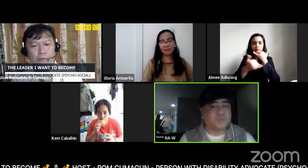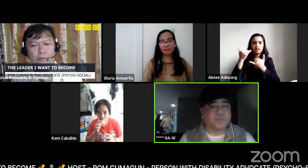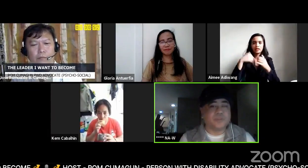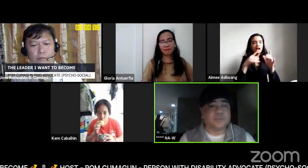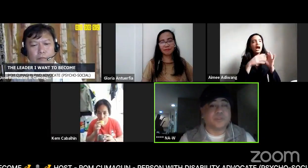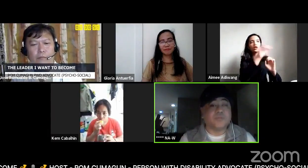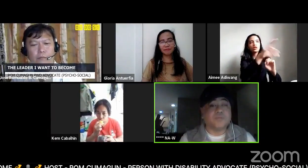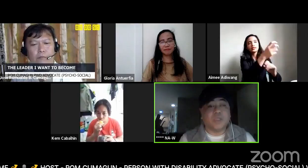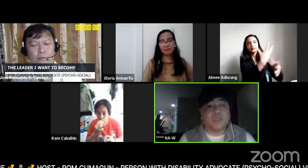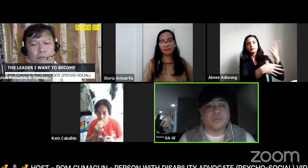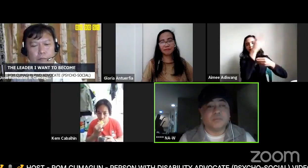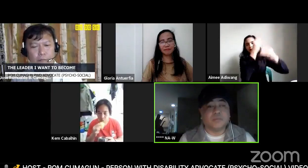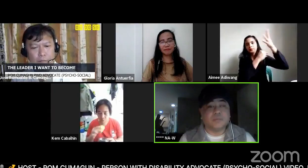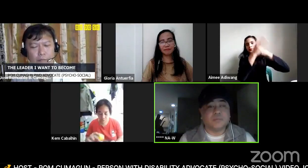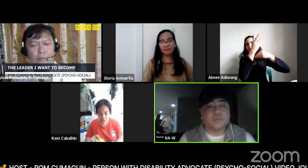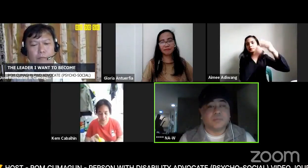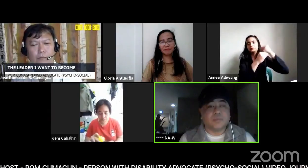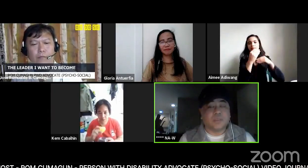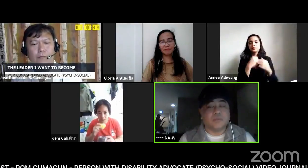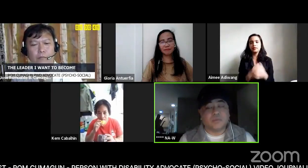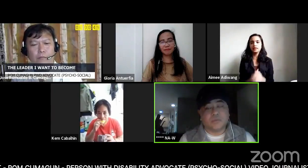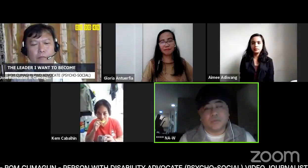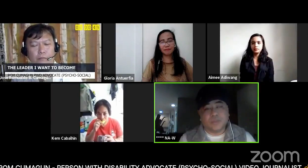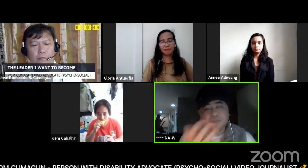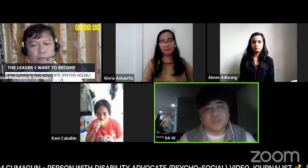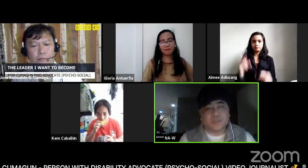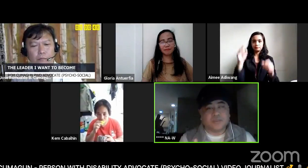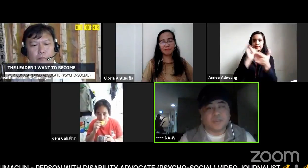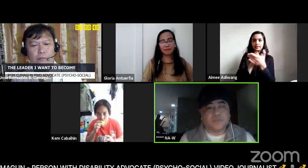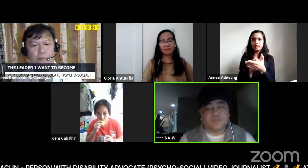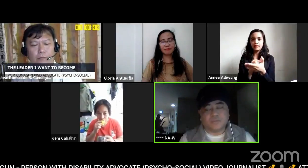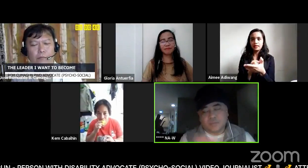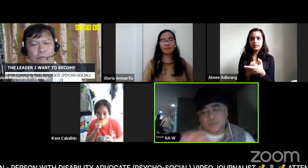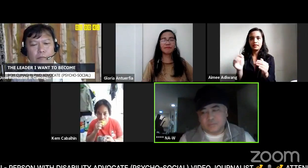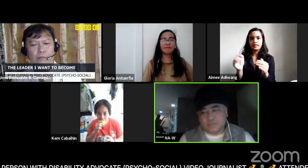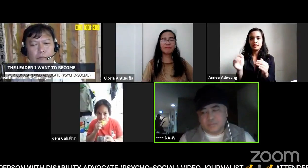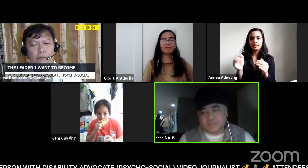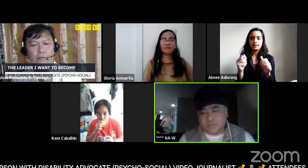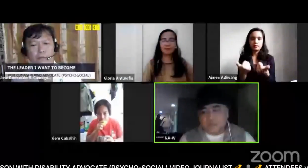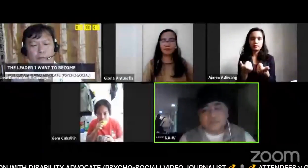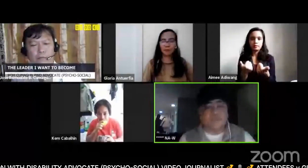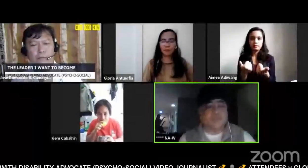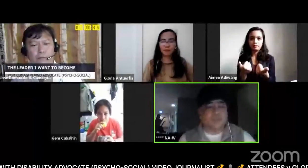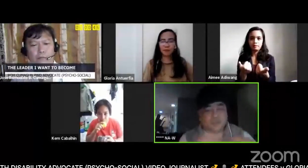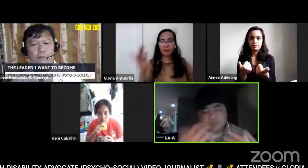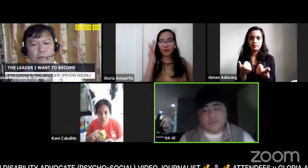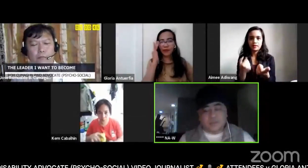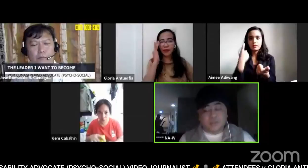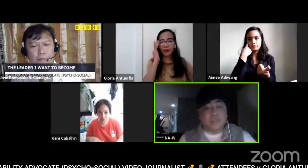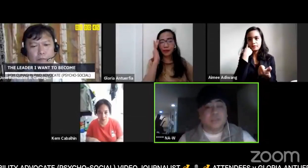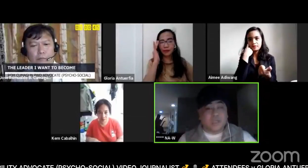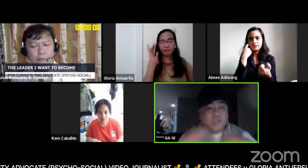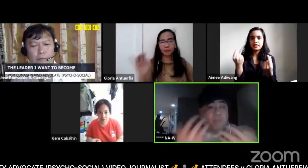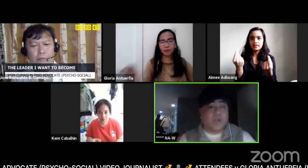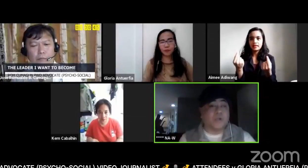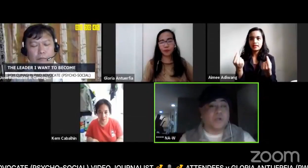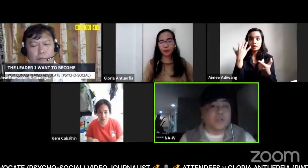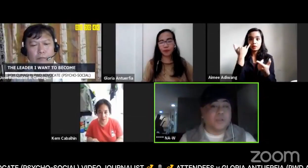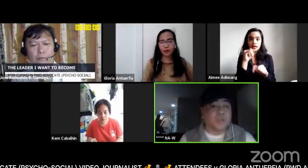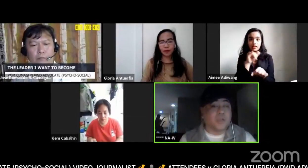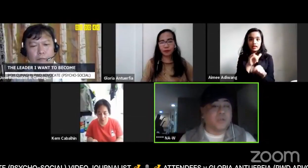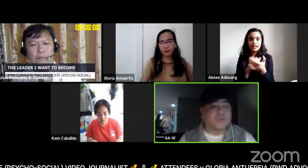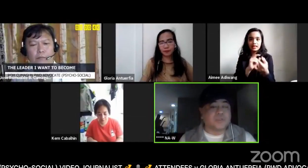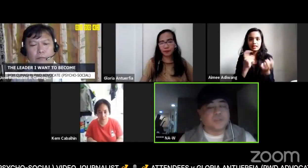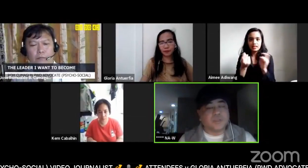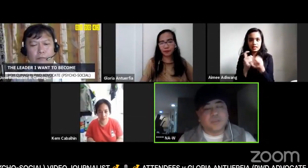previous leadership positions that I've taken, and through these studies that I've done recently, then nagbago